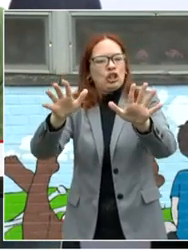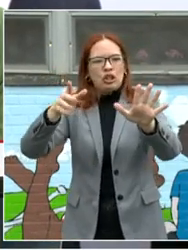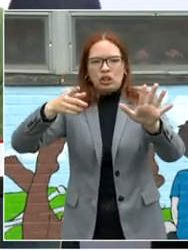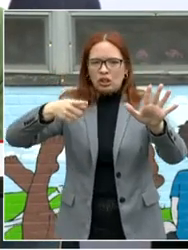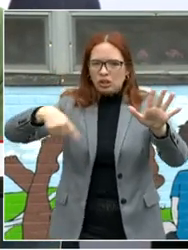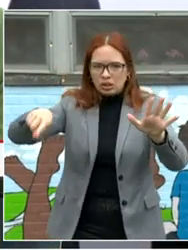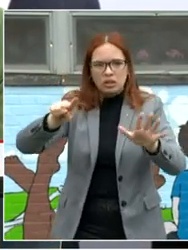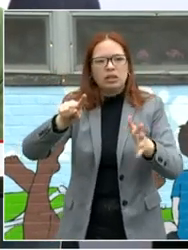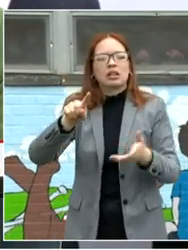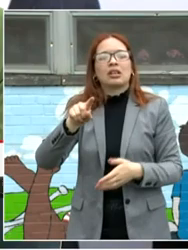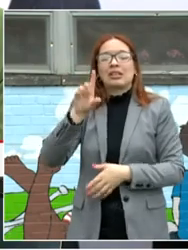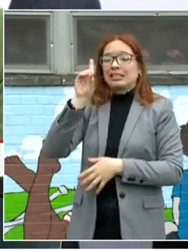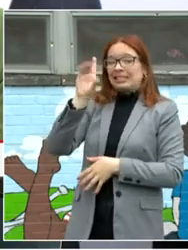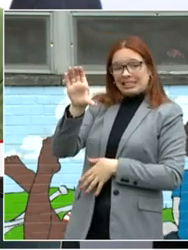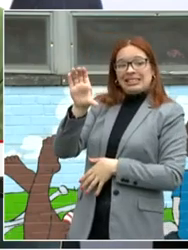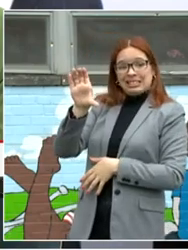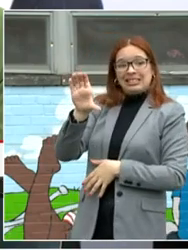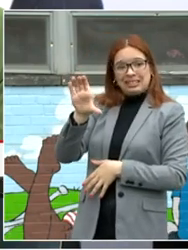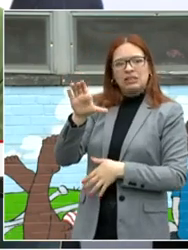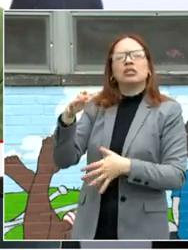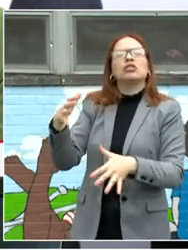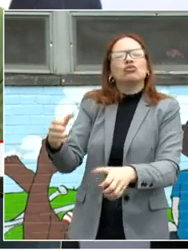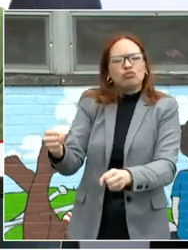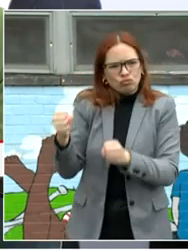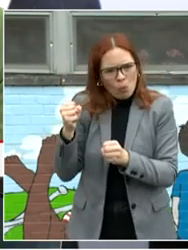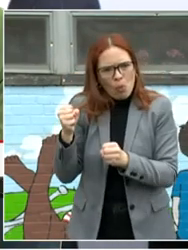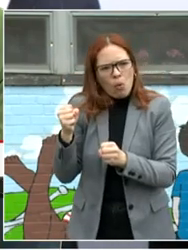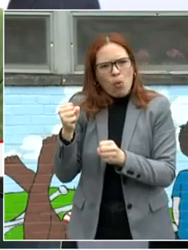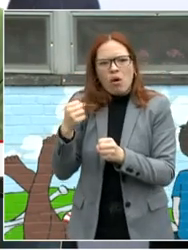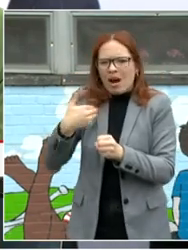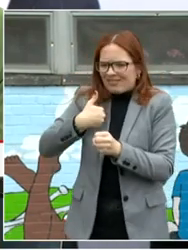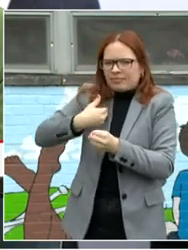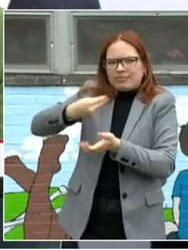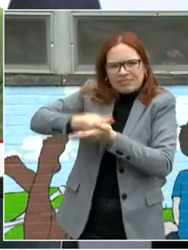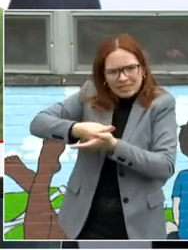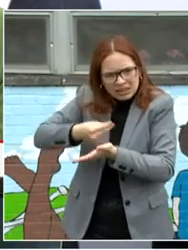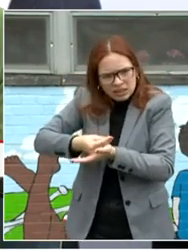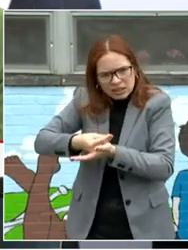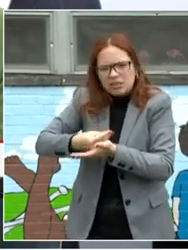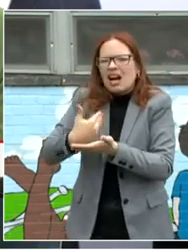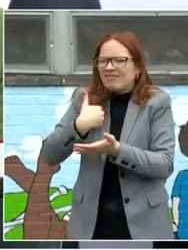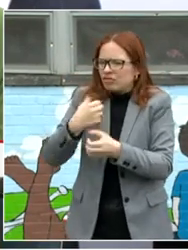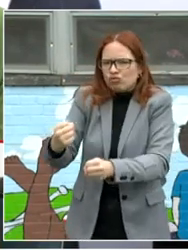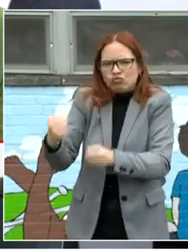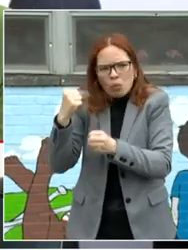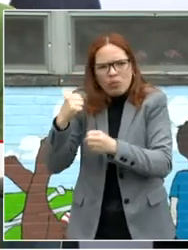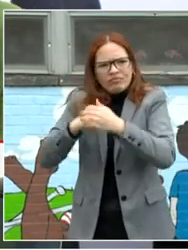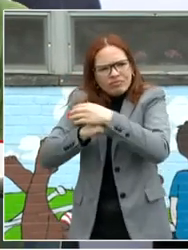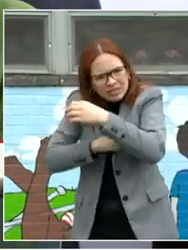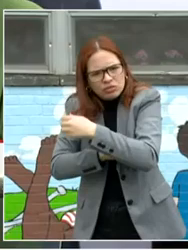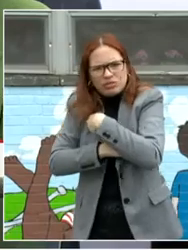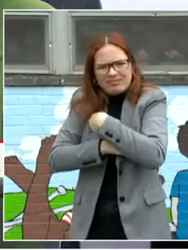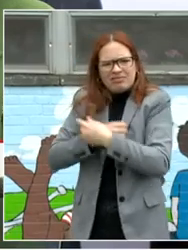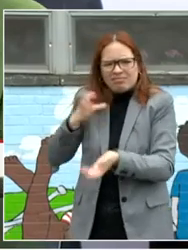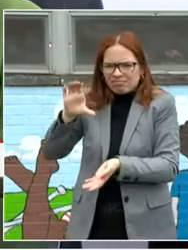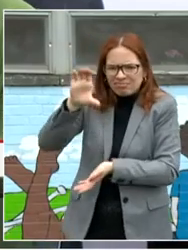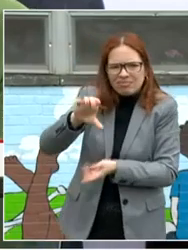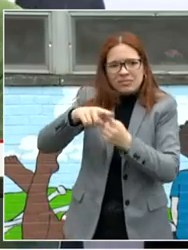the district is strong. Our finances are strong. Our local government is in